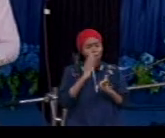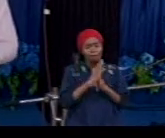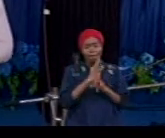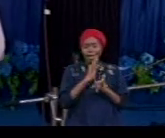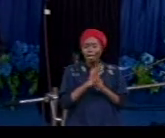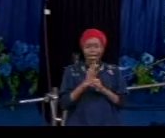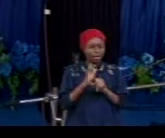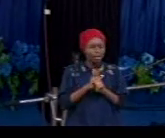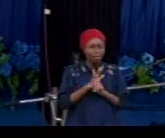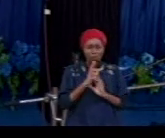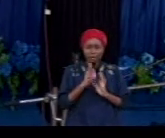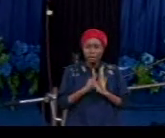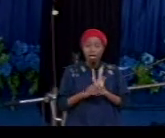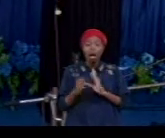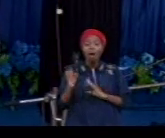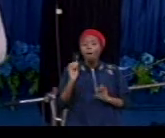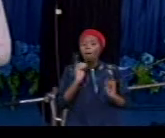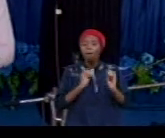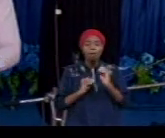faithfulness, O